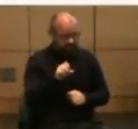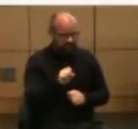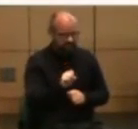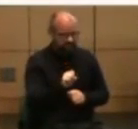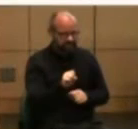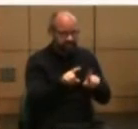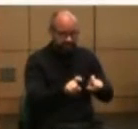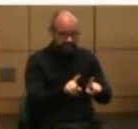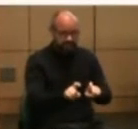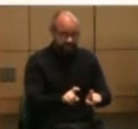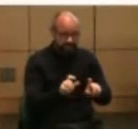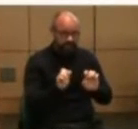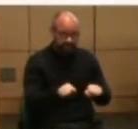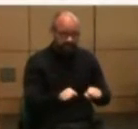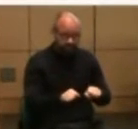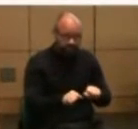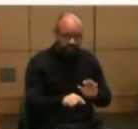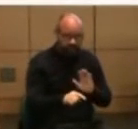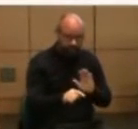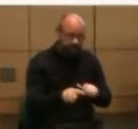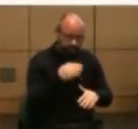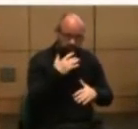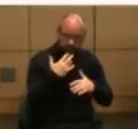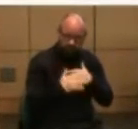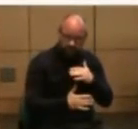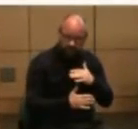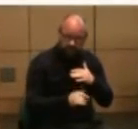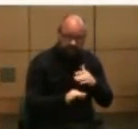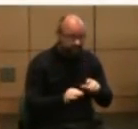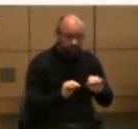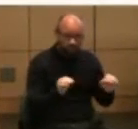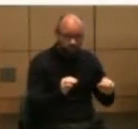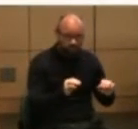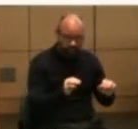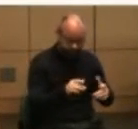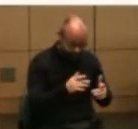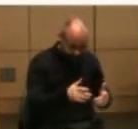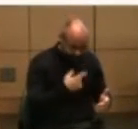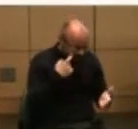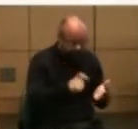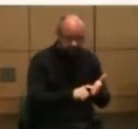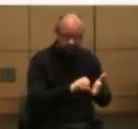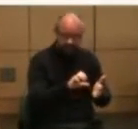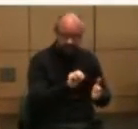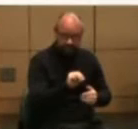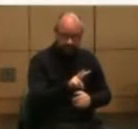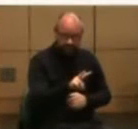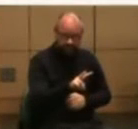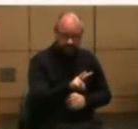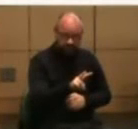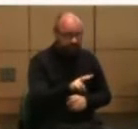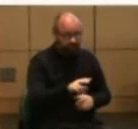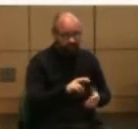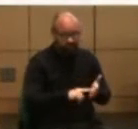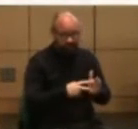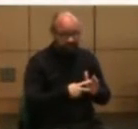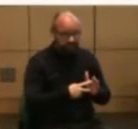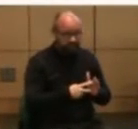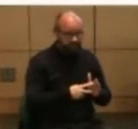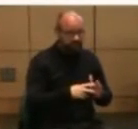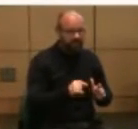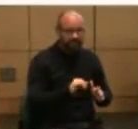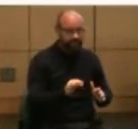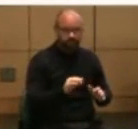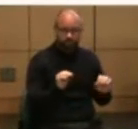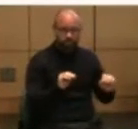the kids don't have any immunoglobulins to CMV, that means their system has not seen CMV. So that's good. I think